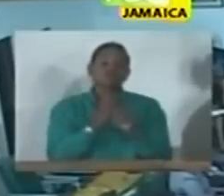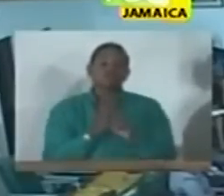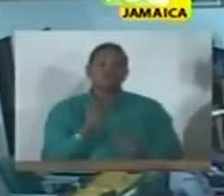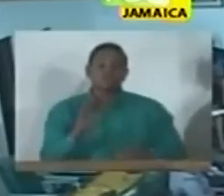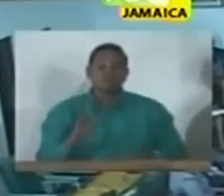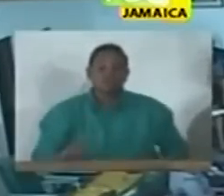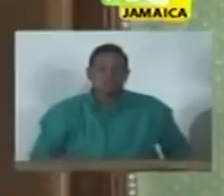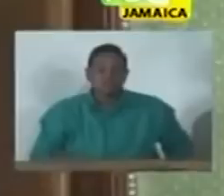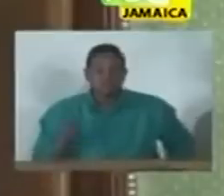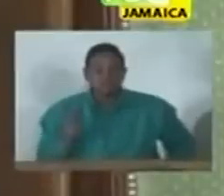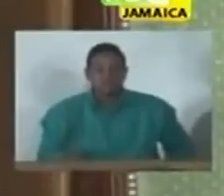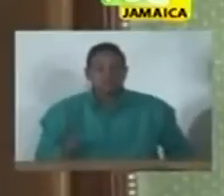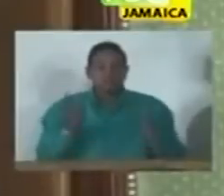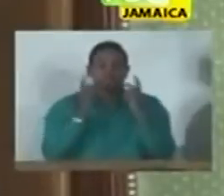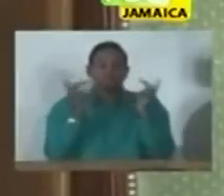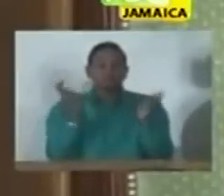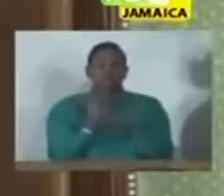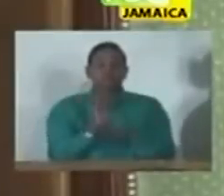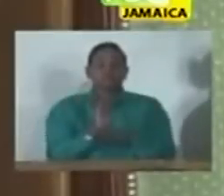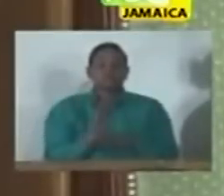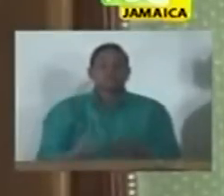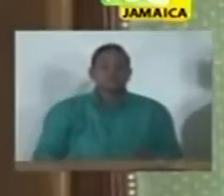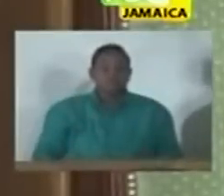bit. Public business.